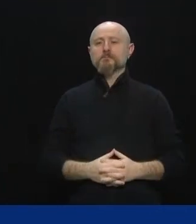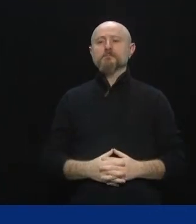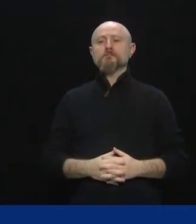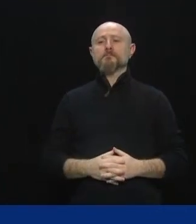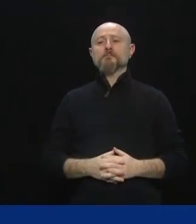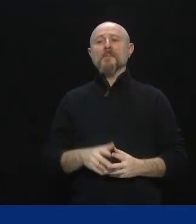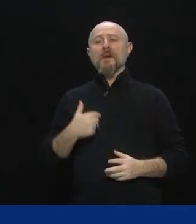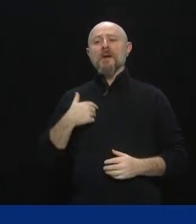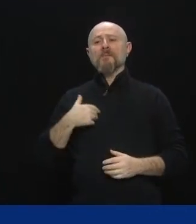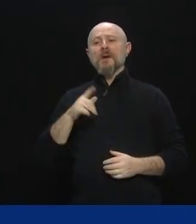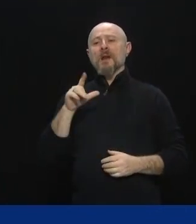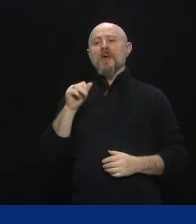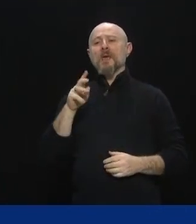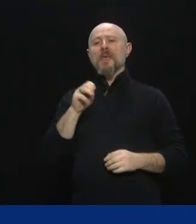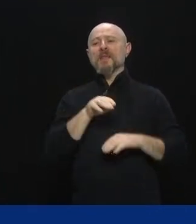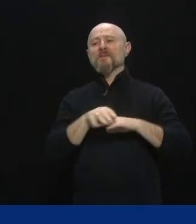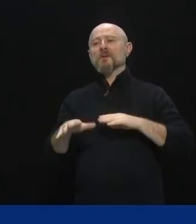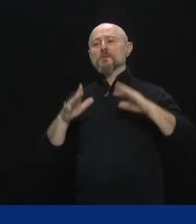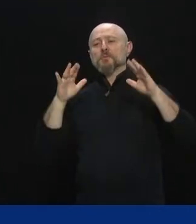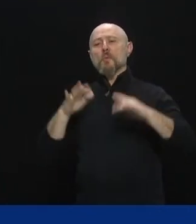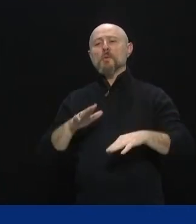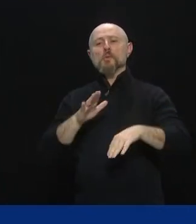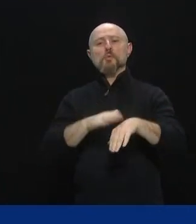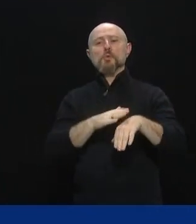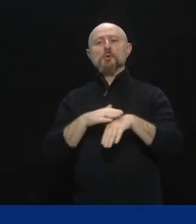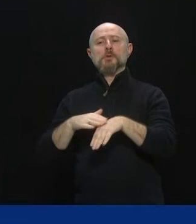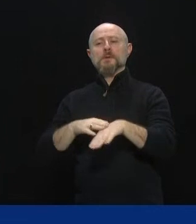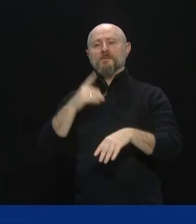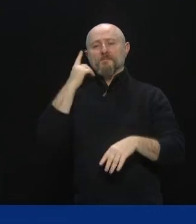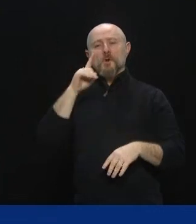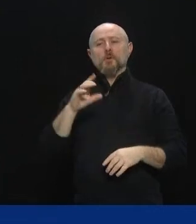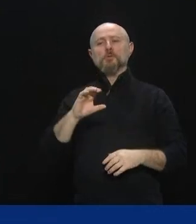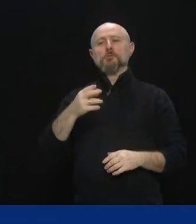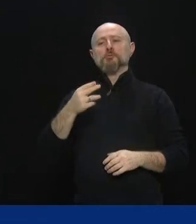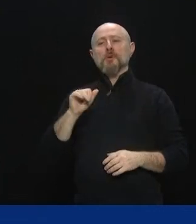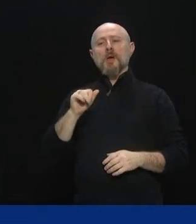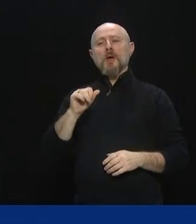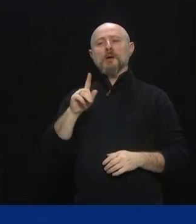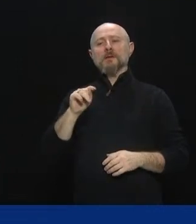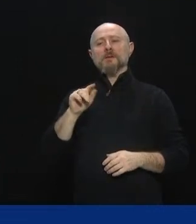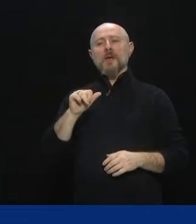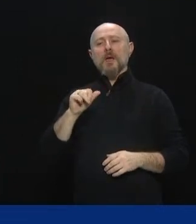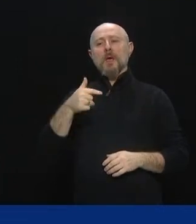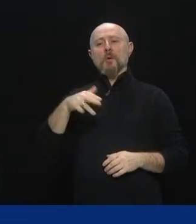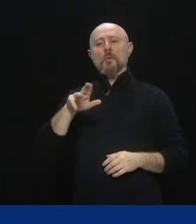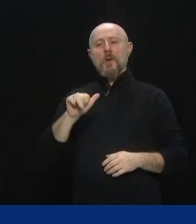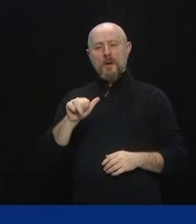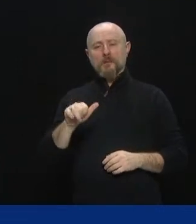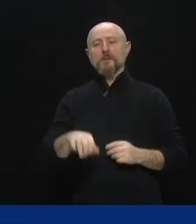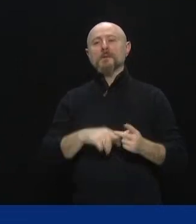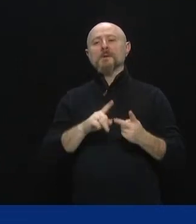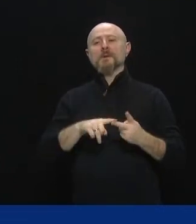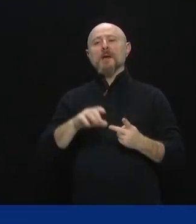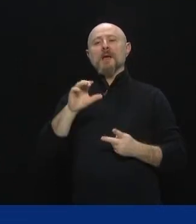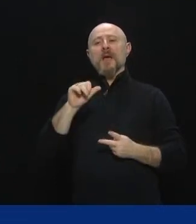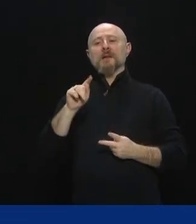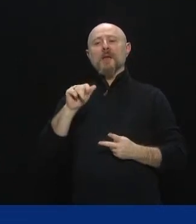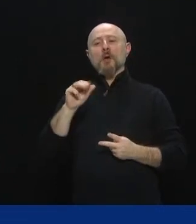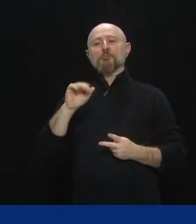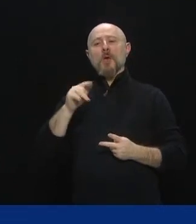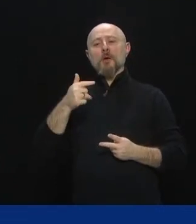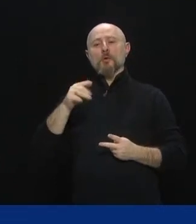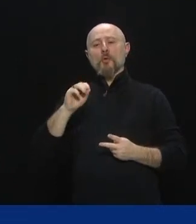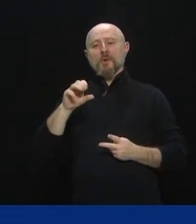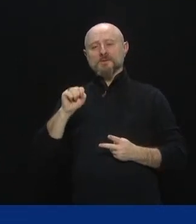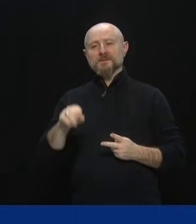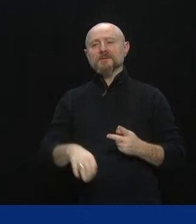warning still in effect for Cattaraugus and Chautauqua counties. That'll continue until 7 a.m. tomorrow morning, but